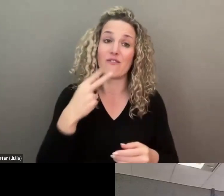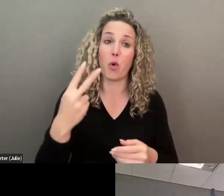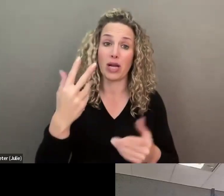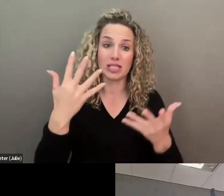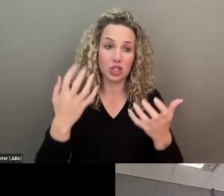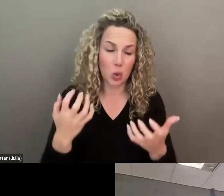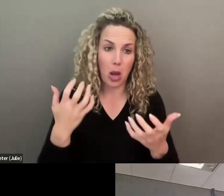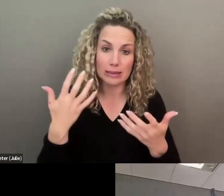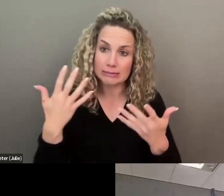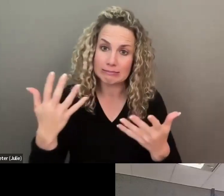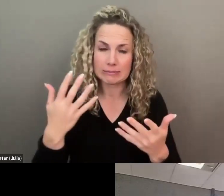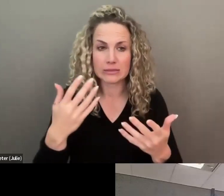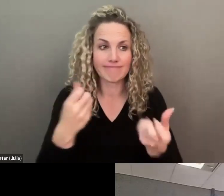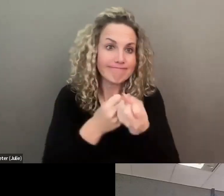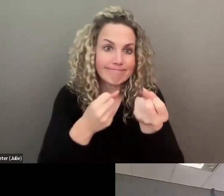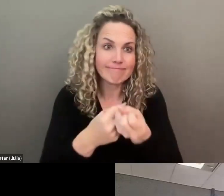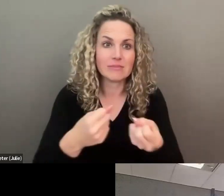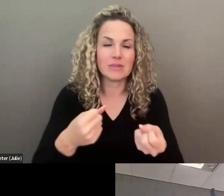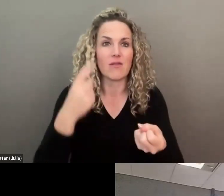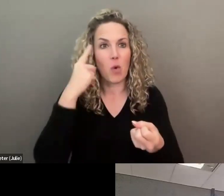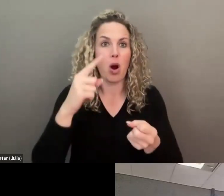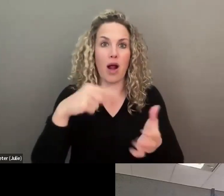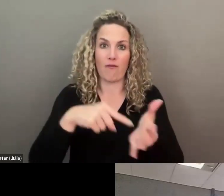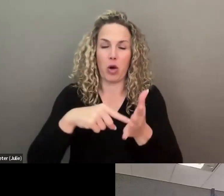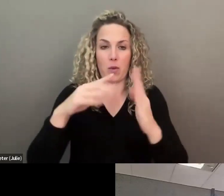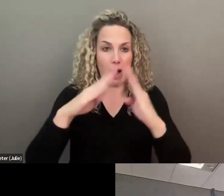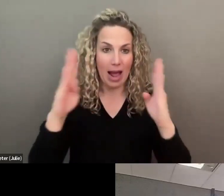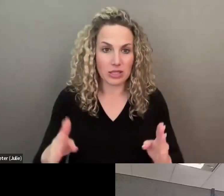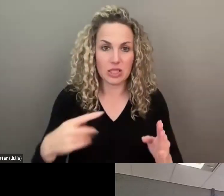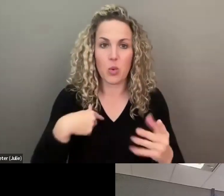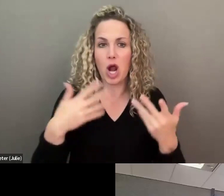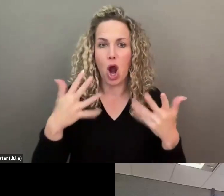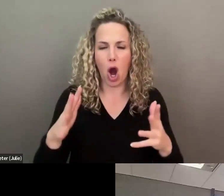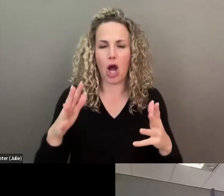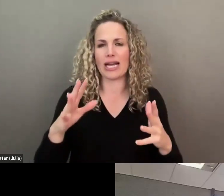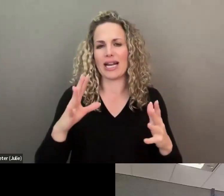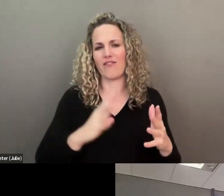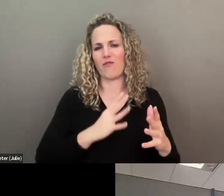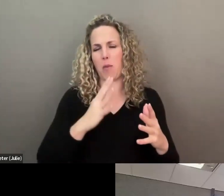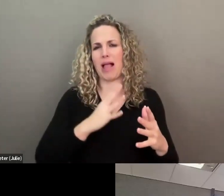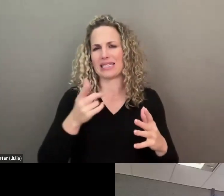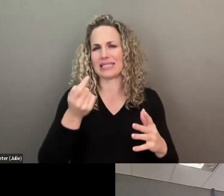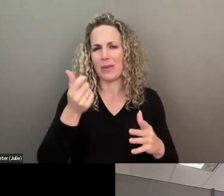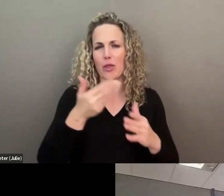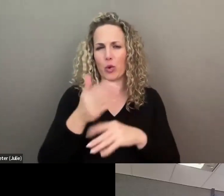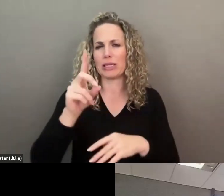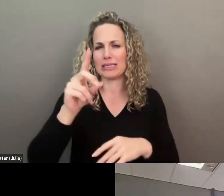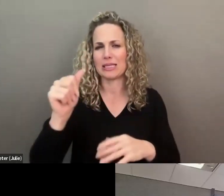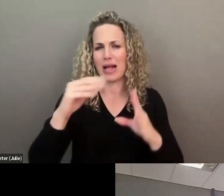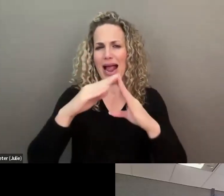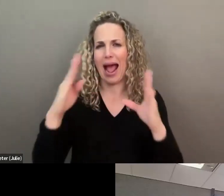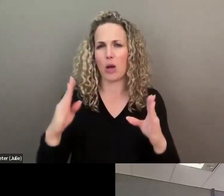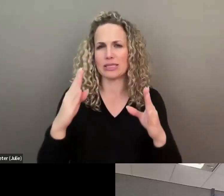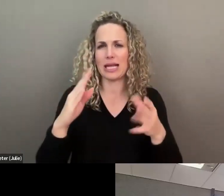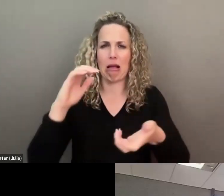lend to us doing more and more affordable housing, we already kind of formalized this a little bit through our Disability Housing Alliance,